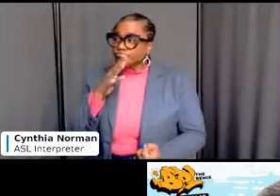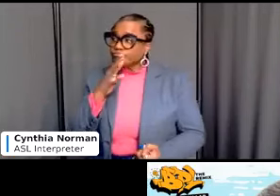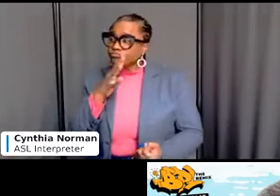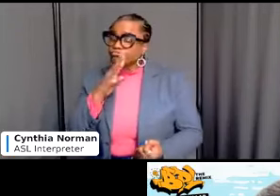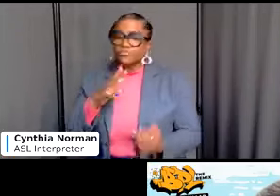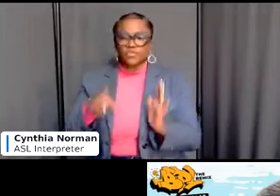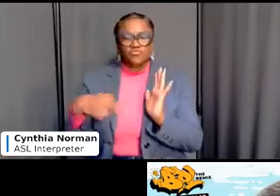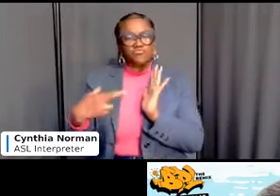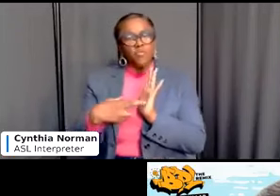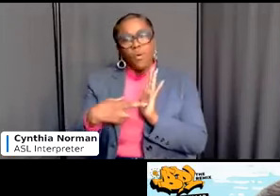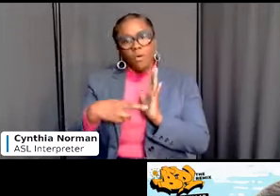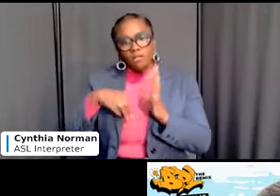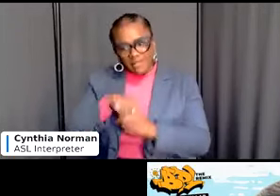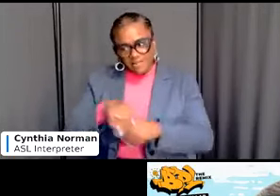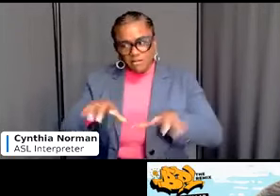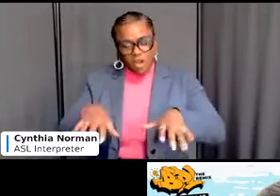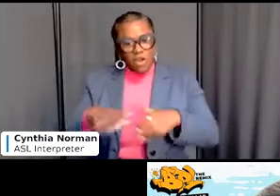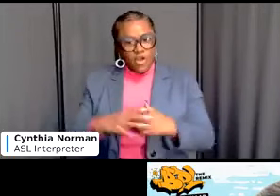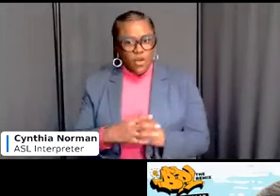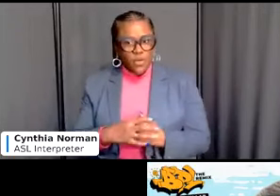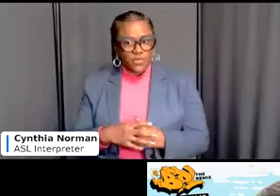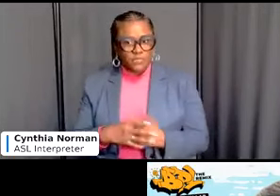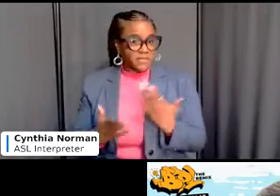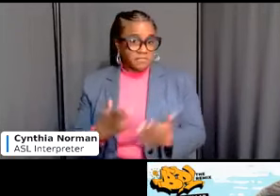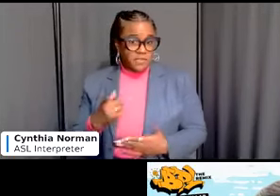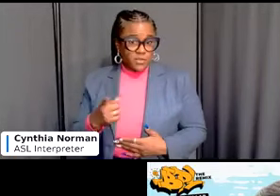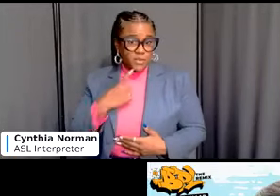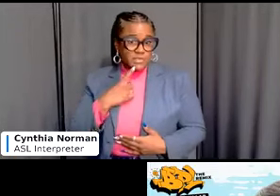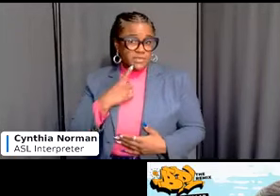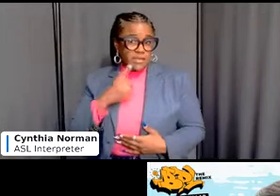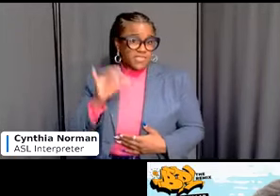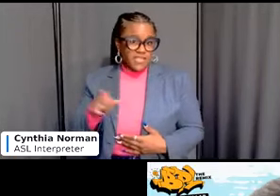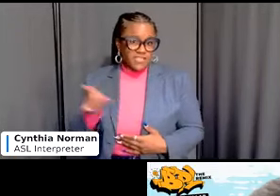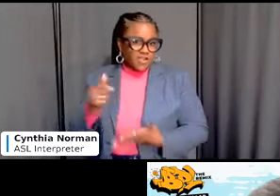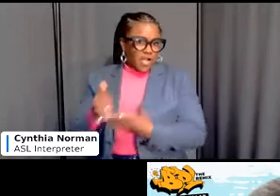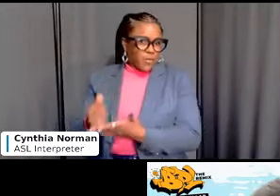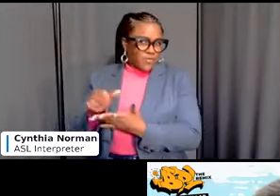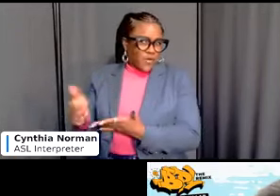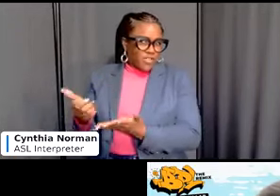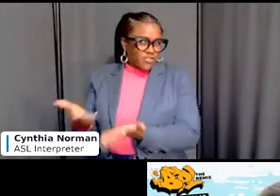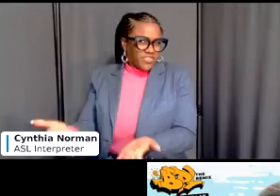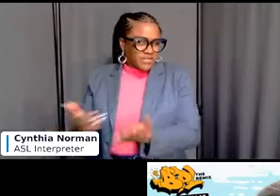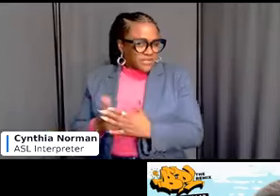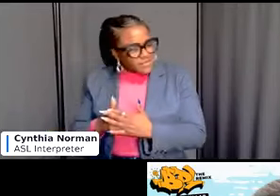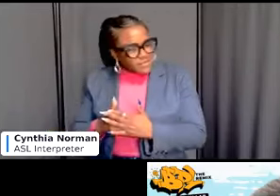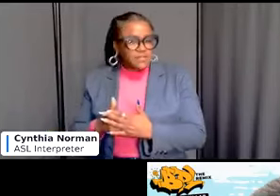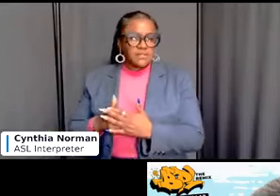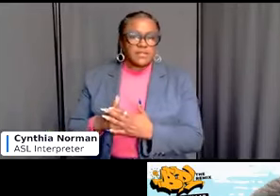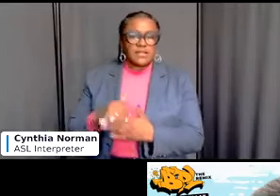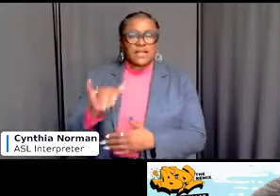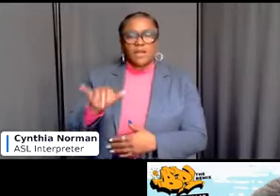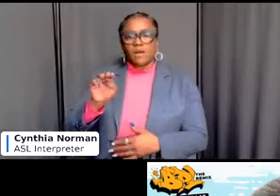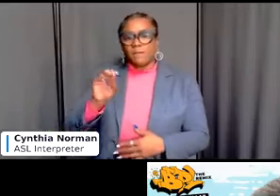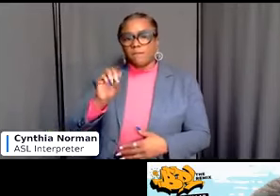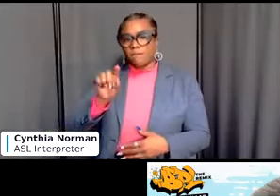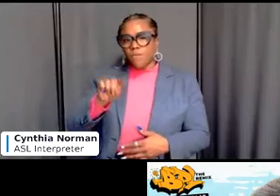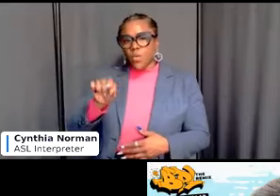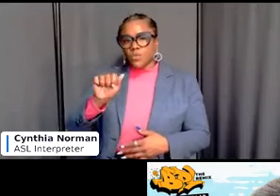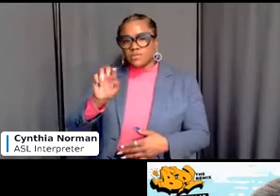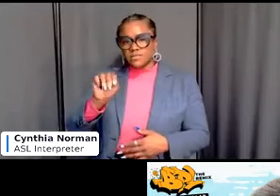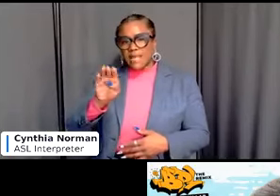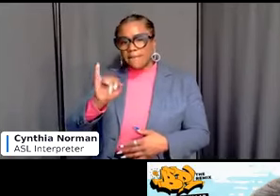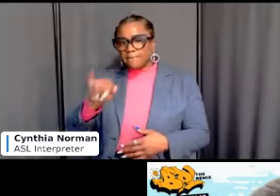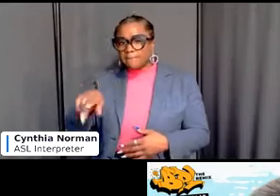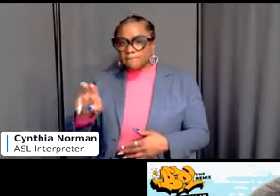role in the Congo, while they might say that they're helping them with other things in terms of, like, Mozambique, trying to stop the jihadists